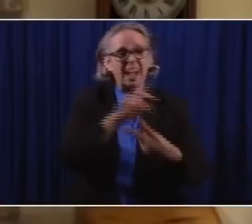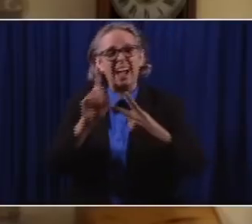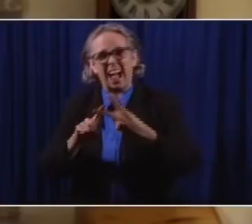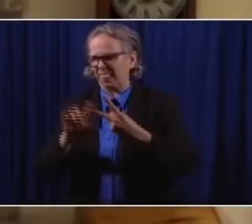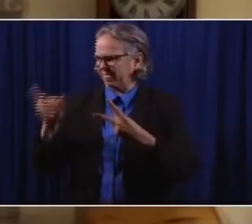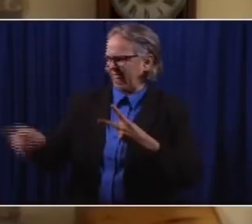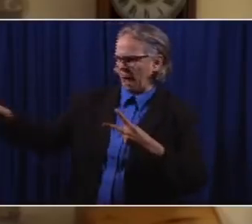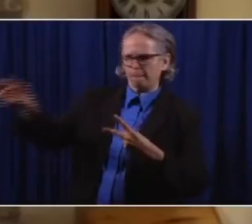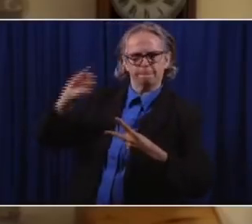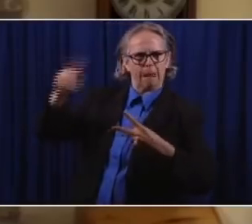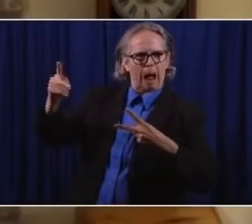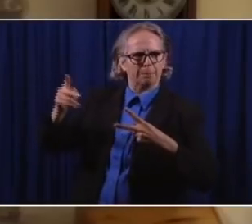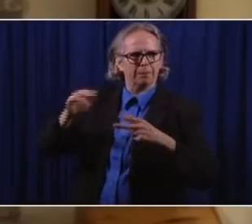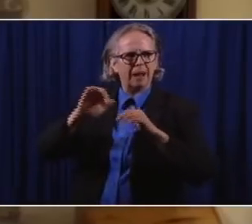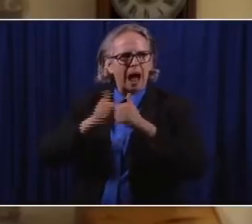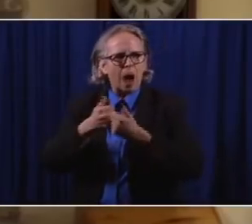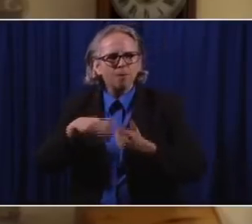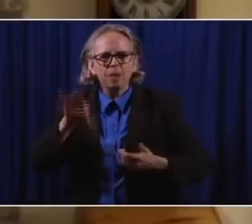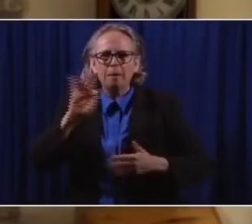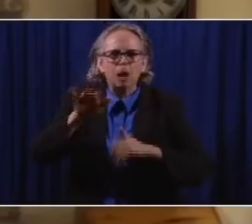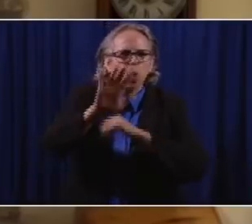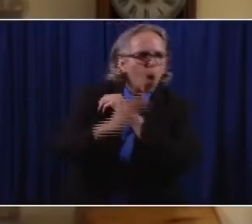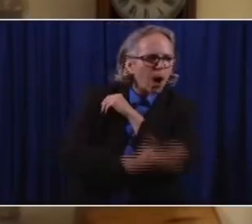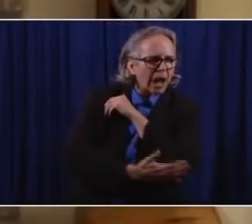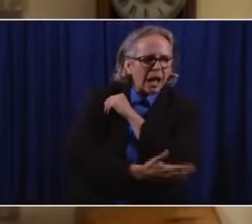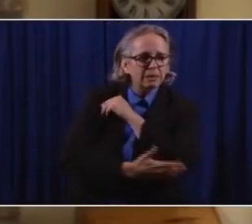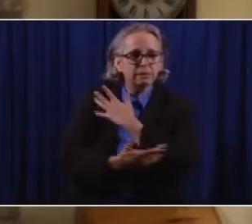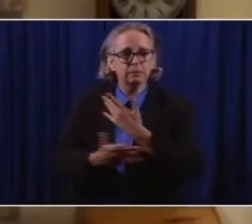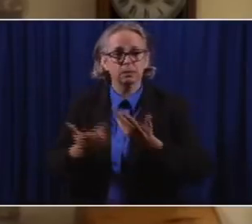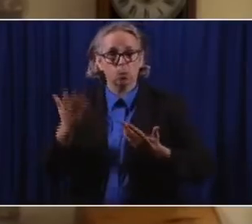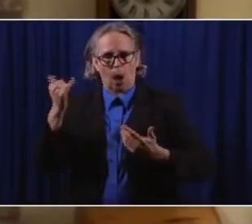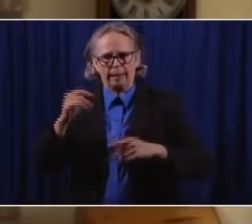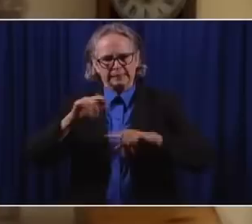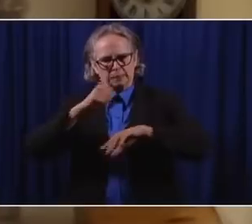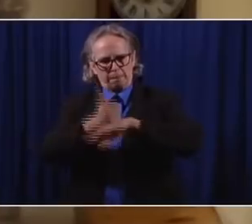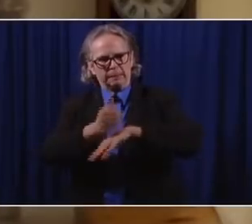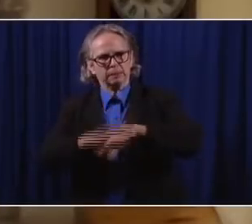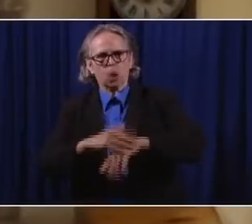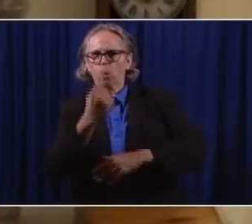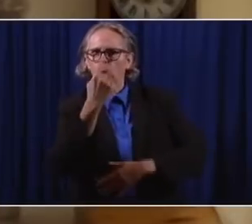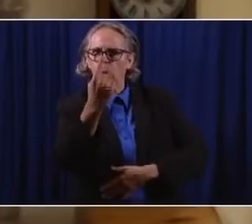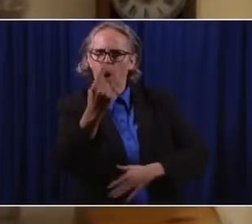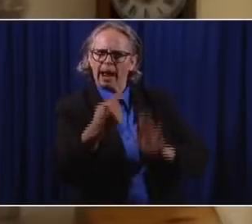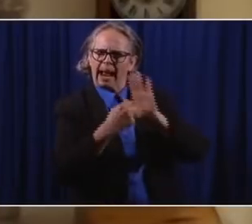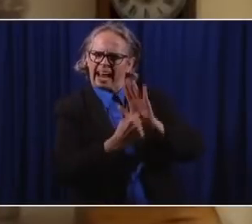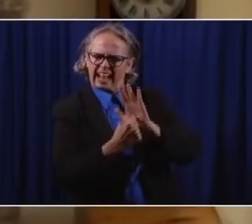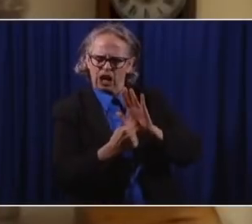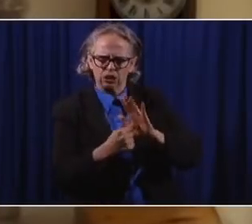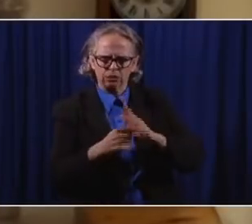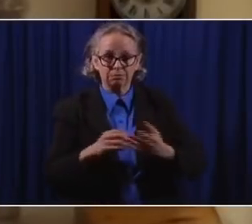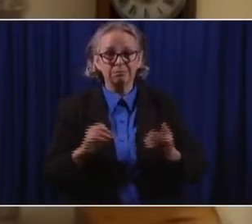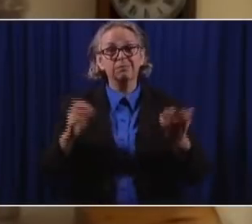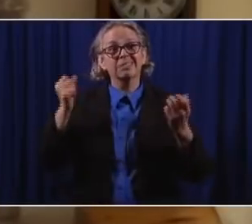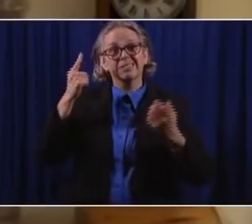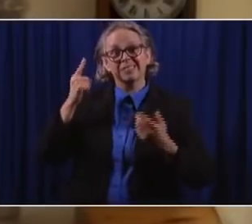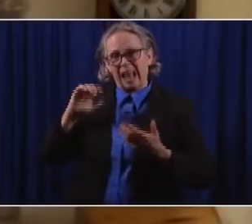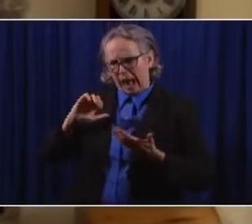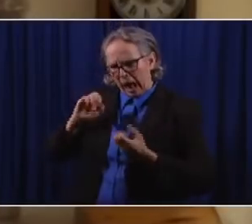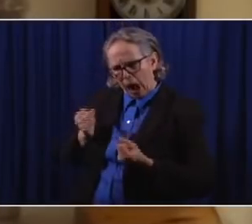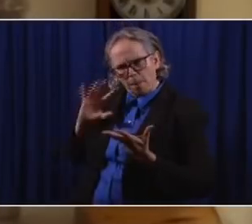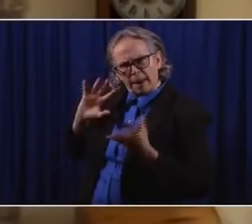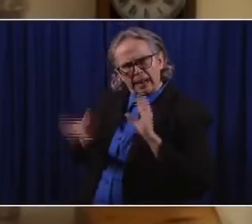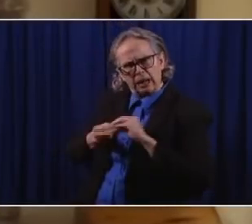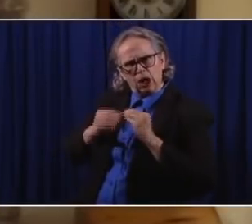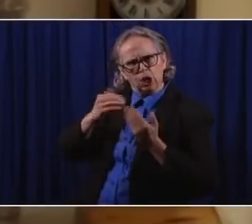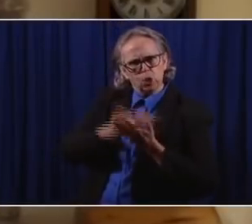one indicator. And the one indicator is how many cases that county had, new cases that county had in the last 14 days. Nothing beyond that,